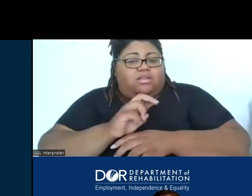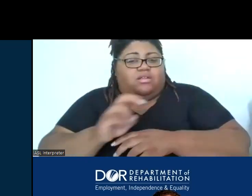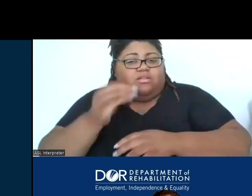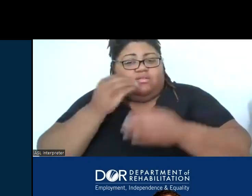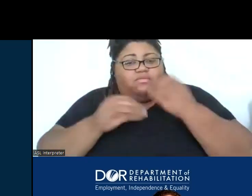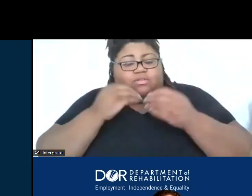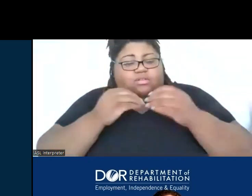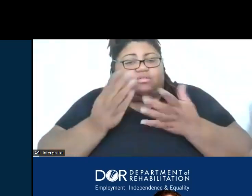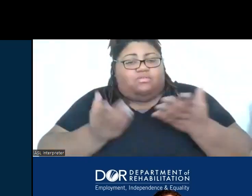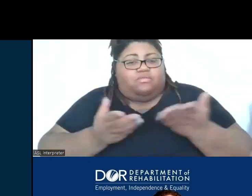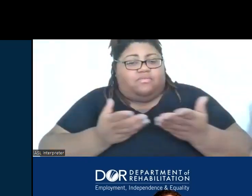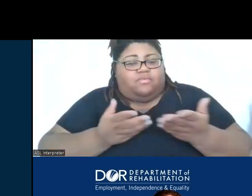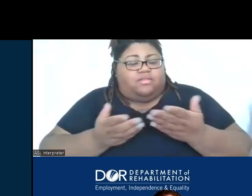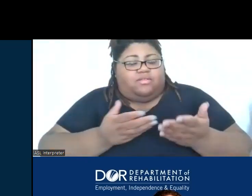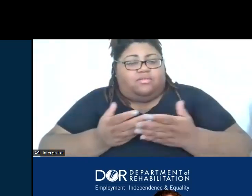need that,